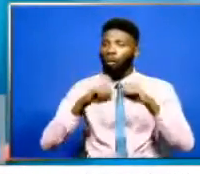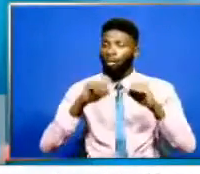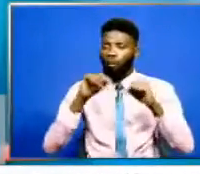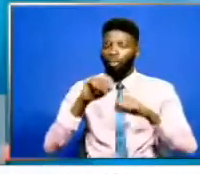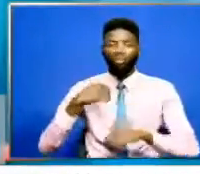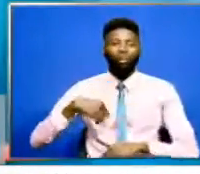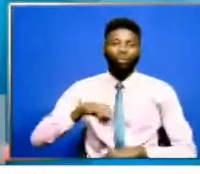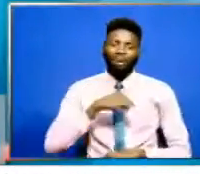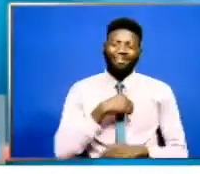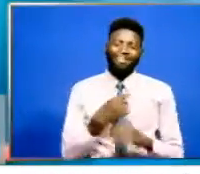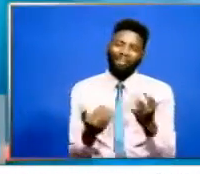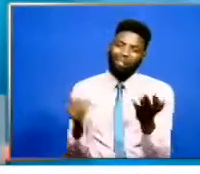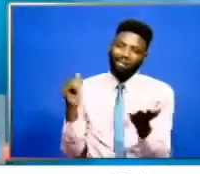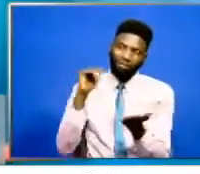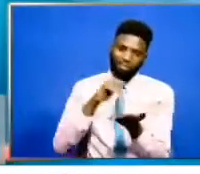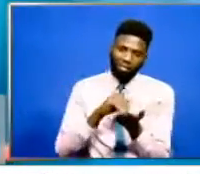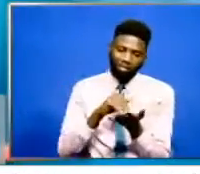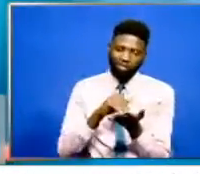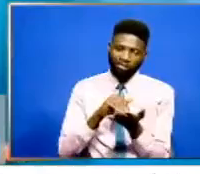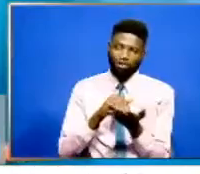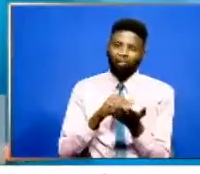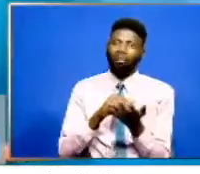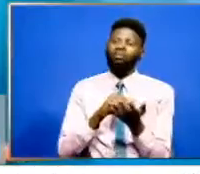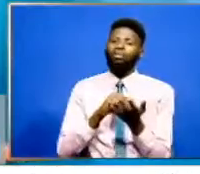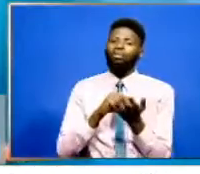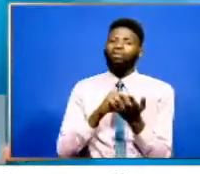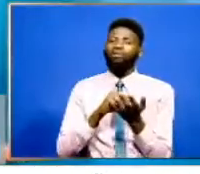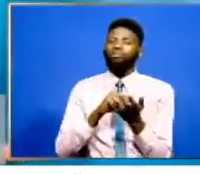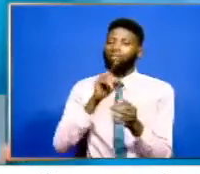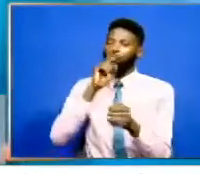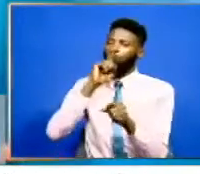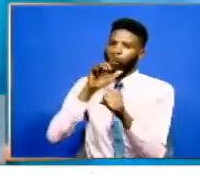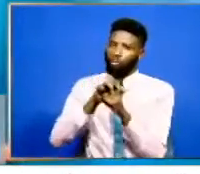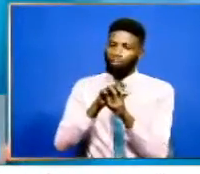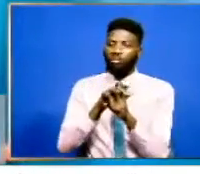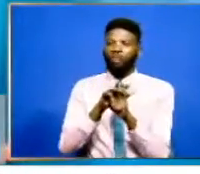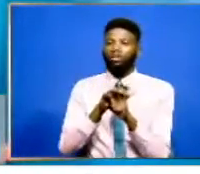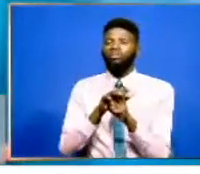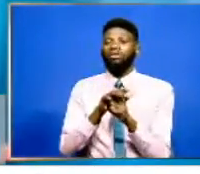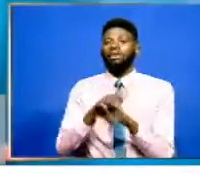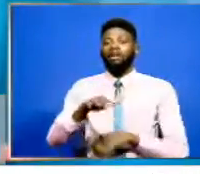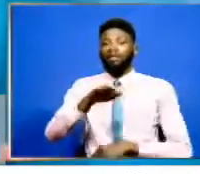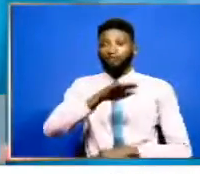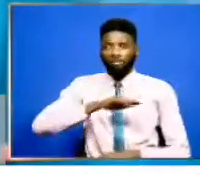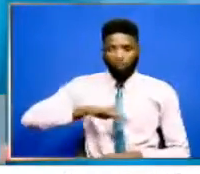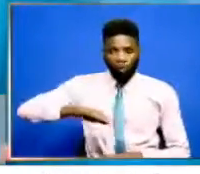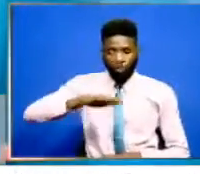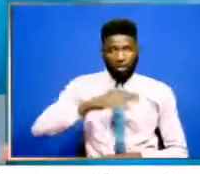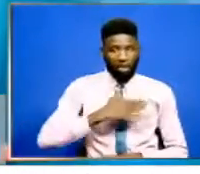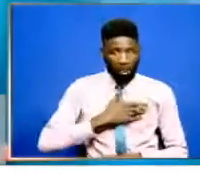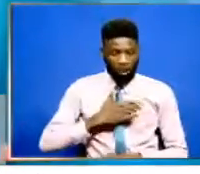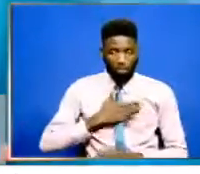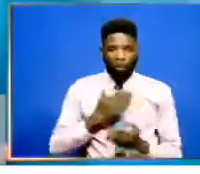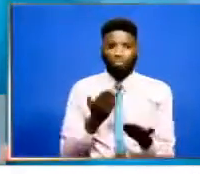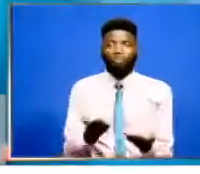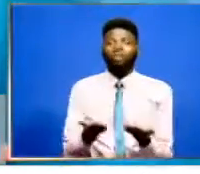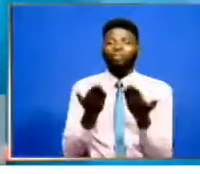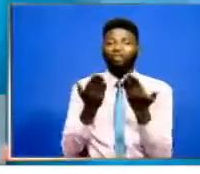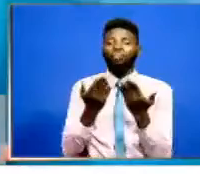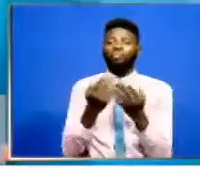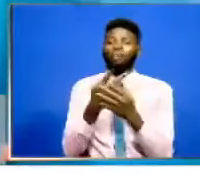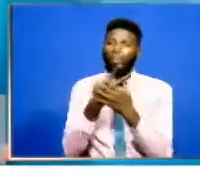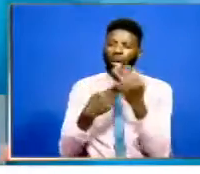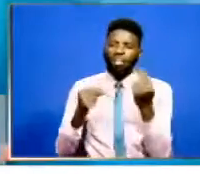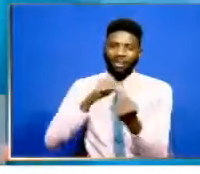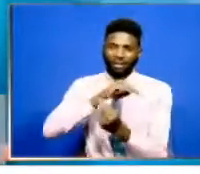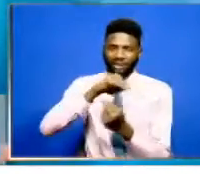recommit to really improve our environment for, both nature and people